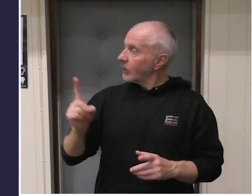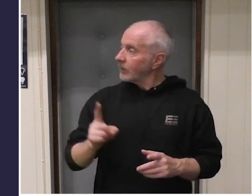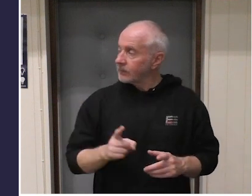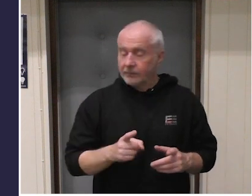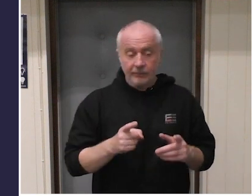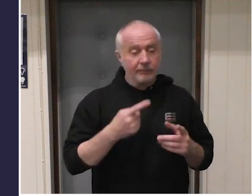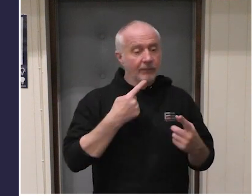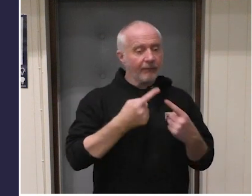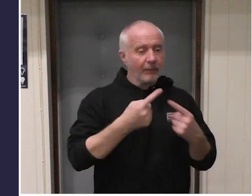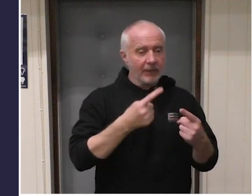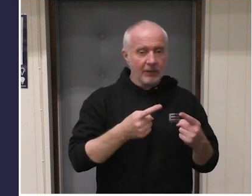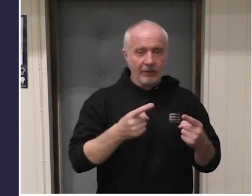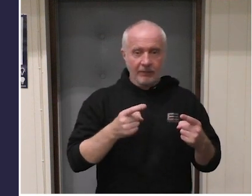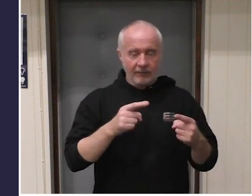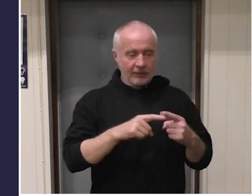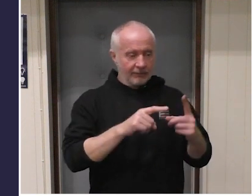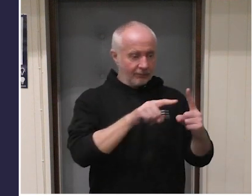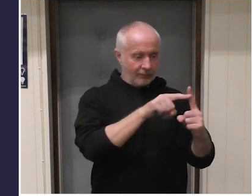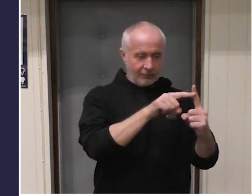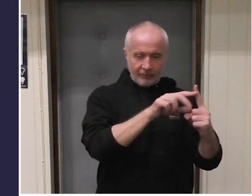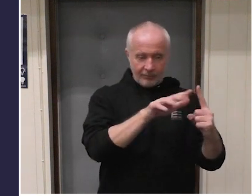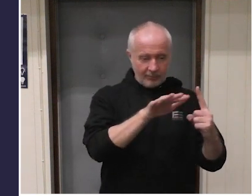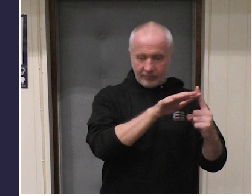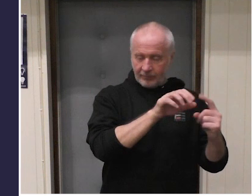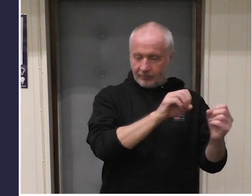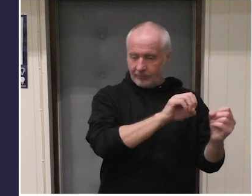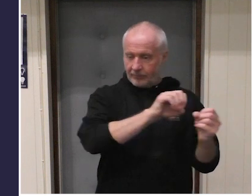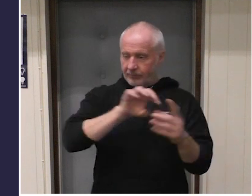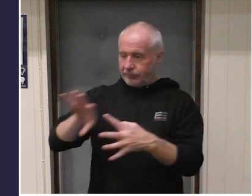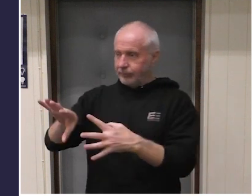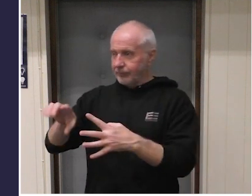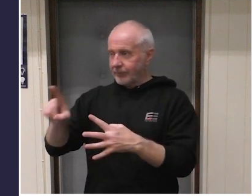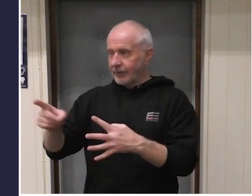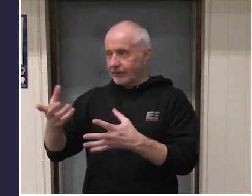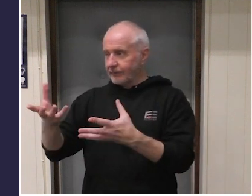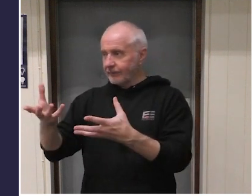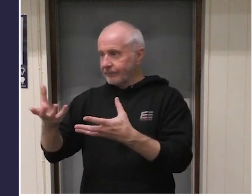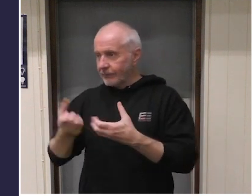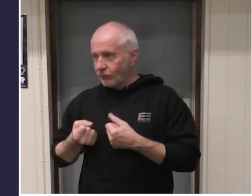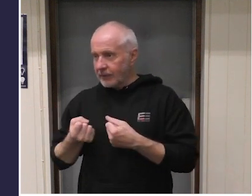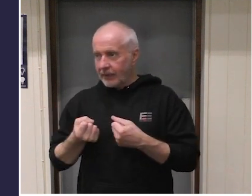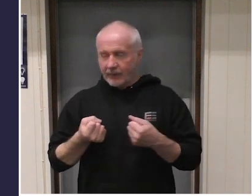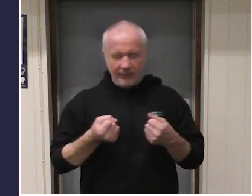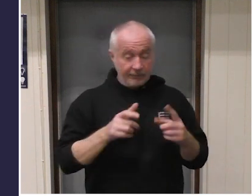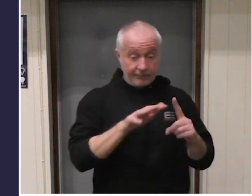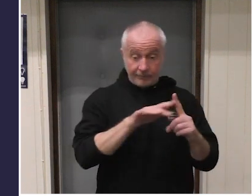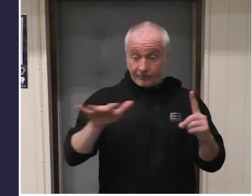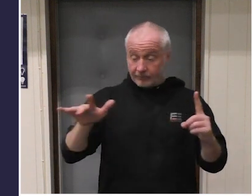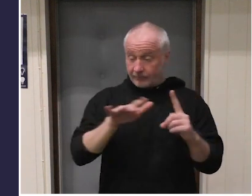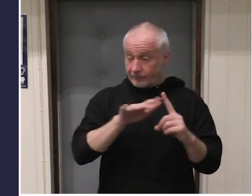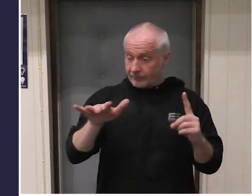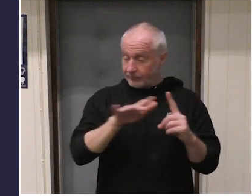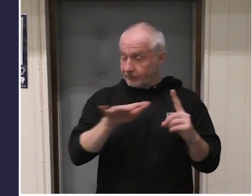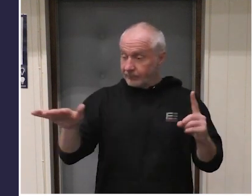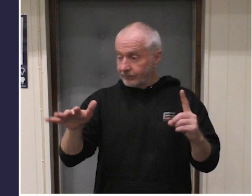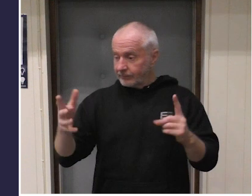mutual information between the transmitter and the receiver, which is a form of correlation. Yeah. Mutual information is just like a nonlinear correlation.